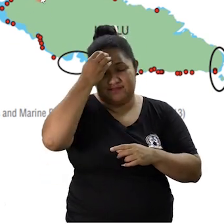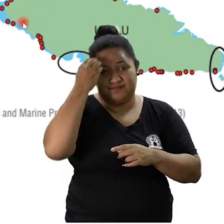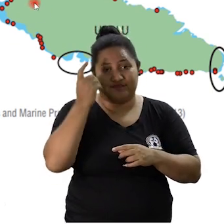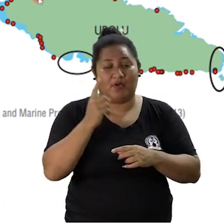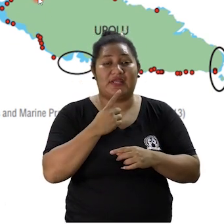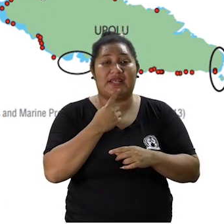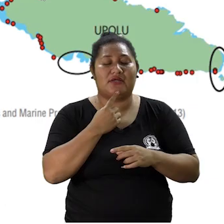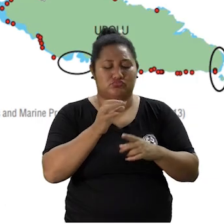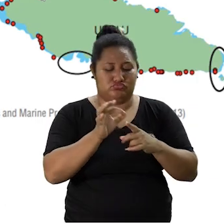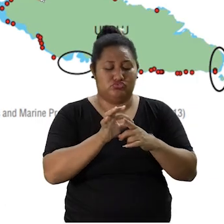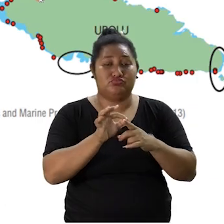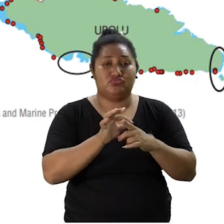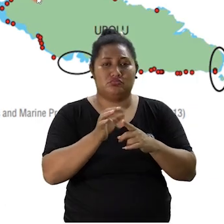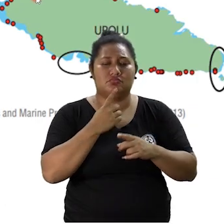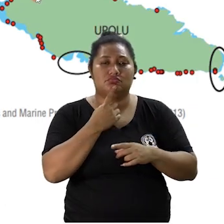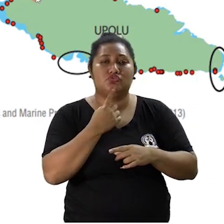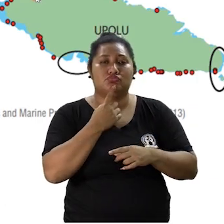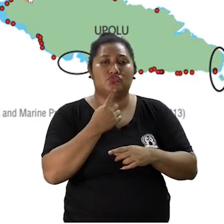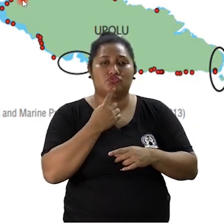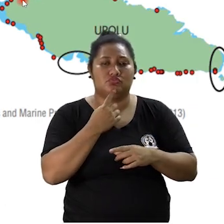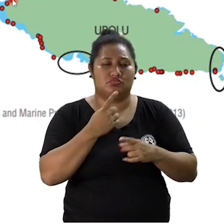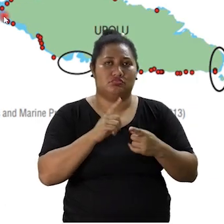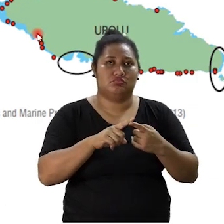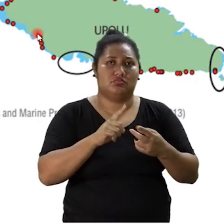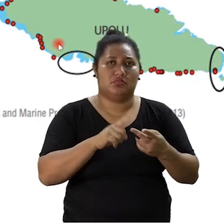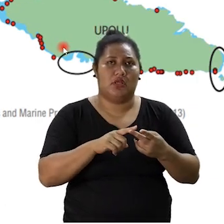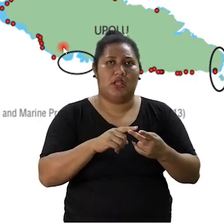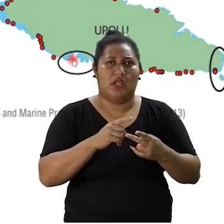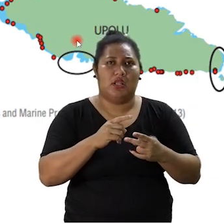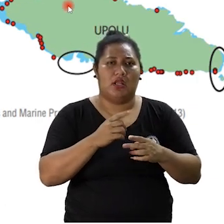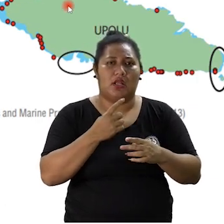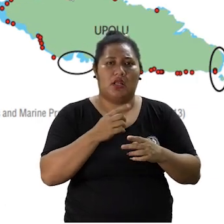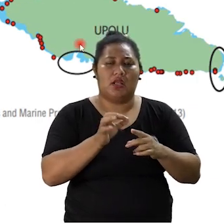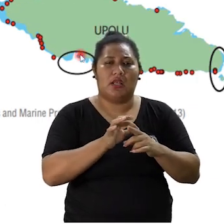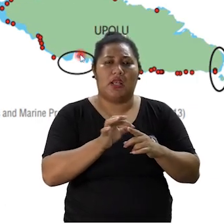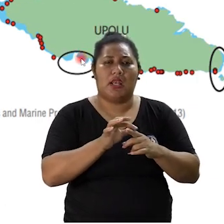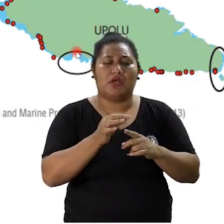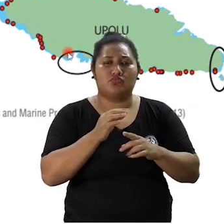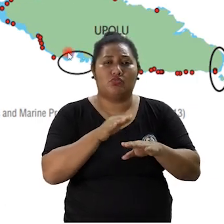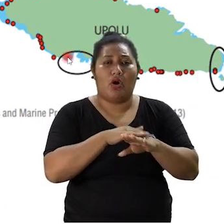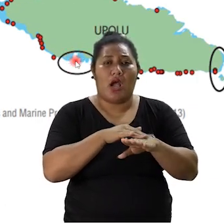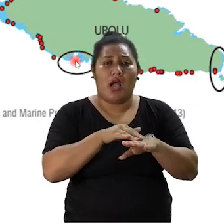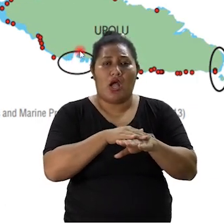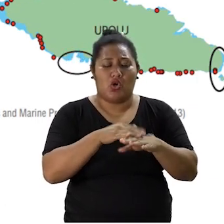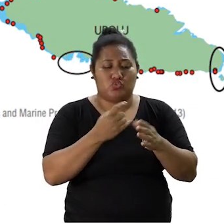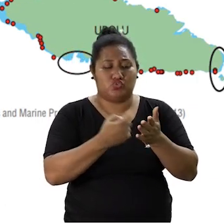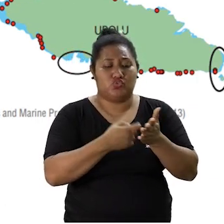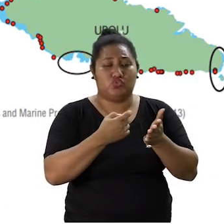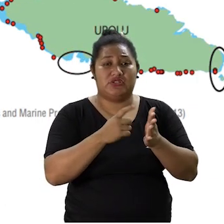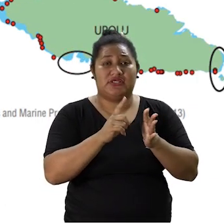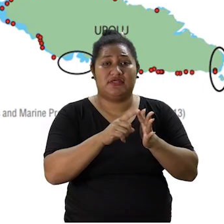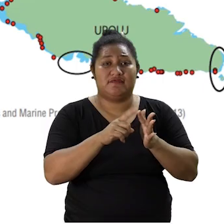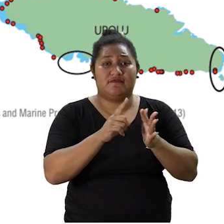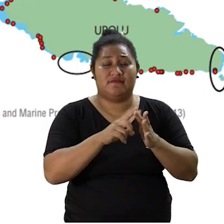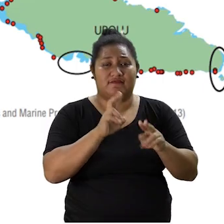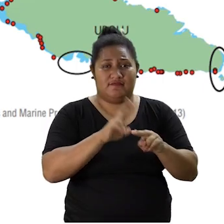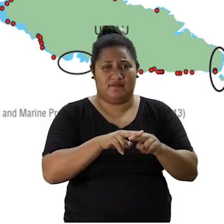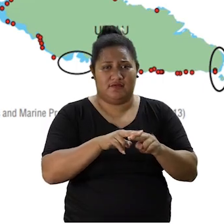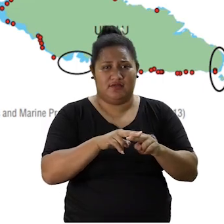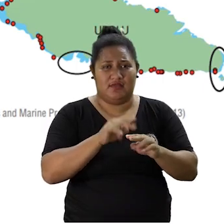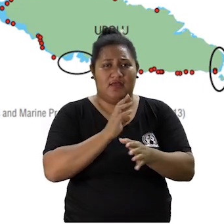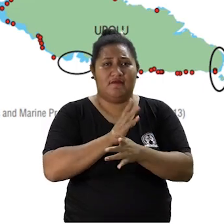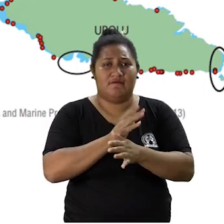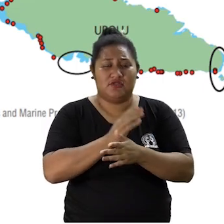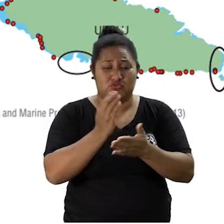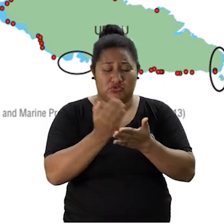mumu. Lan moana reefs. Pio sa whata lea. Ia, fish reserve la ia o lo